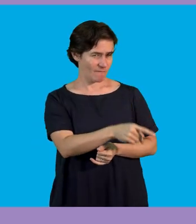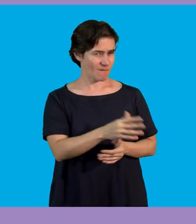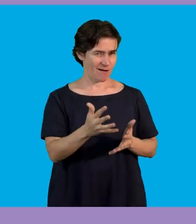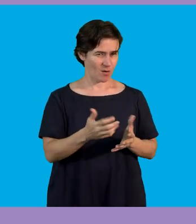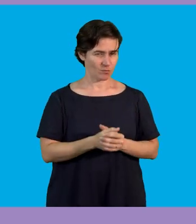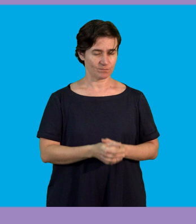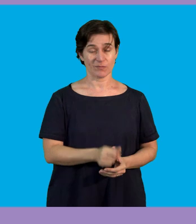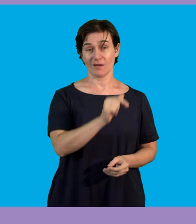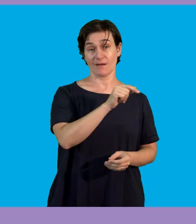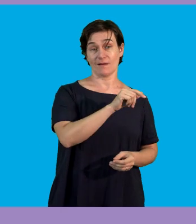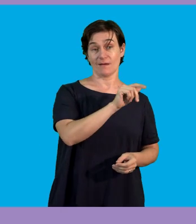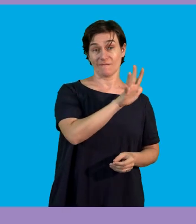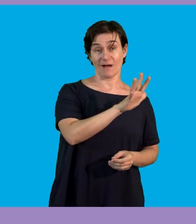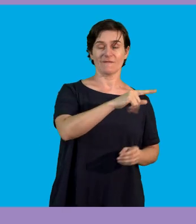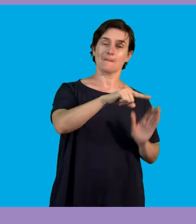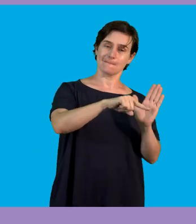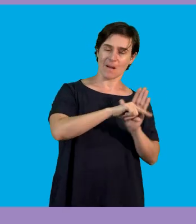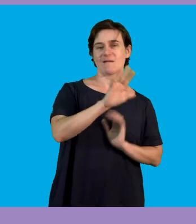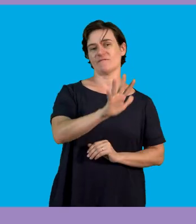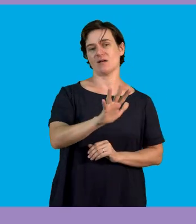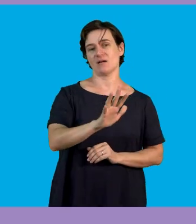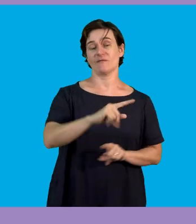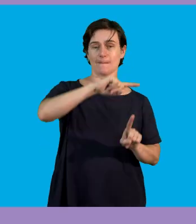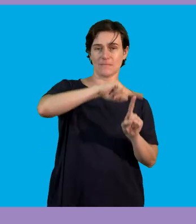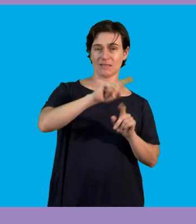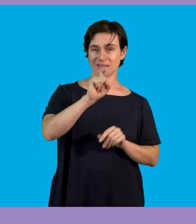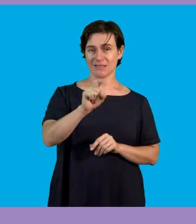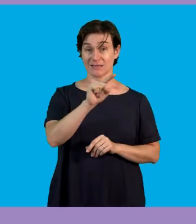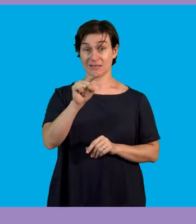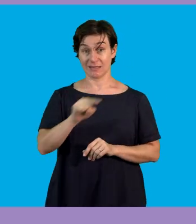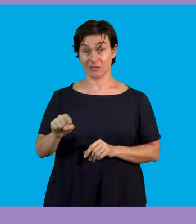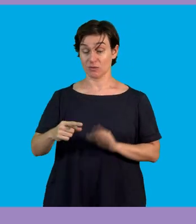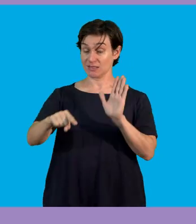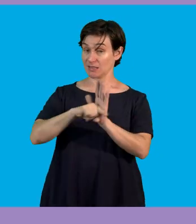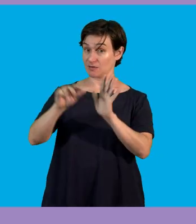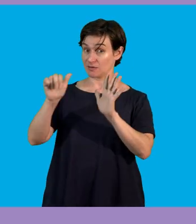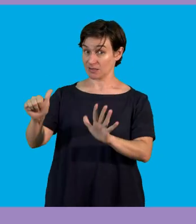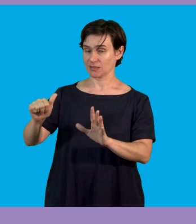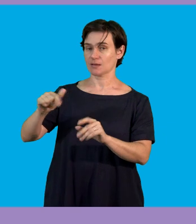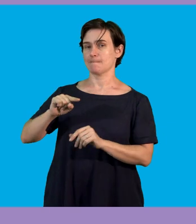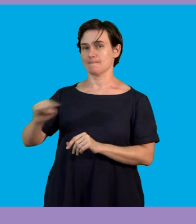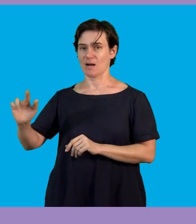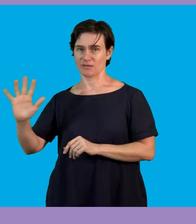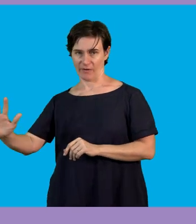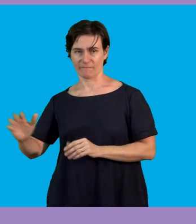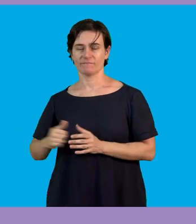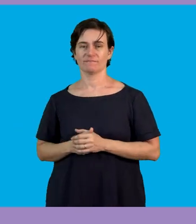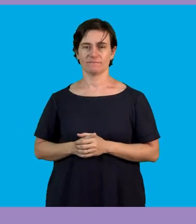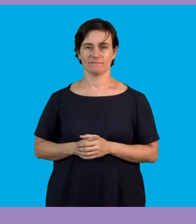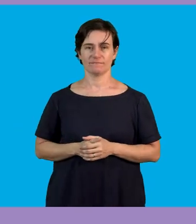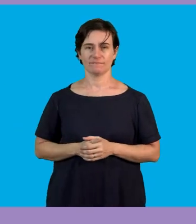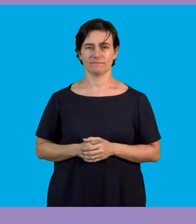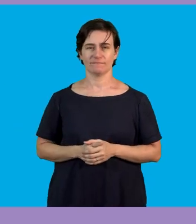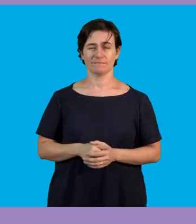a constant term, which is 5 minus 5 plus x equals to -6